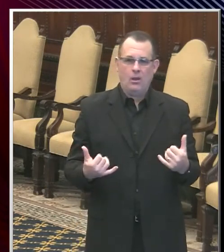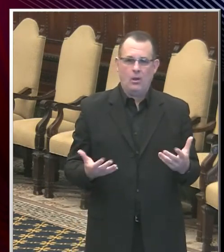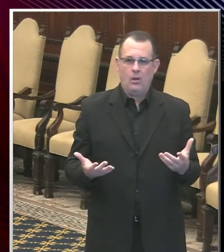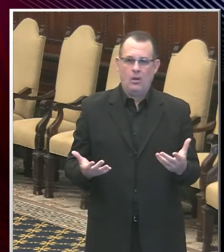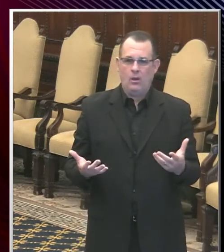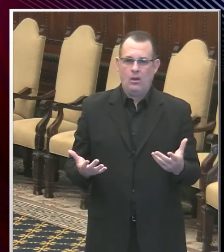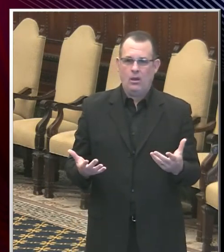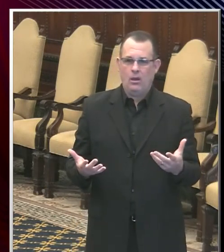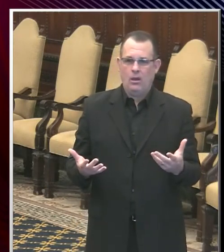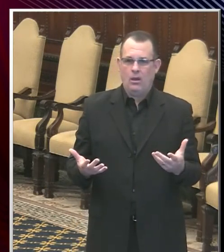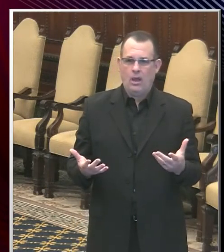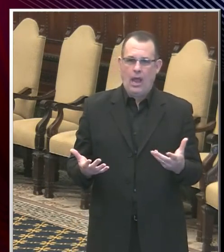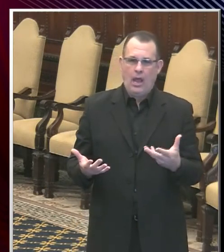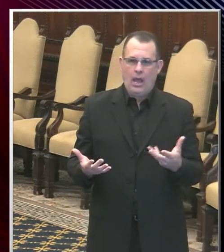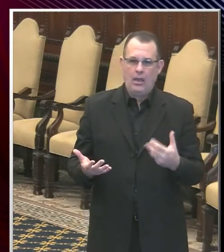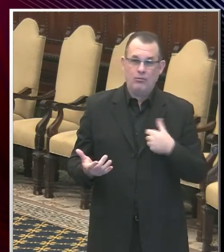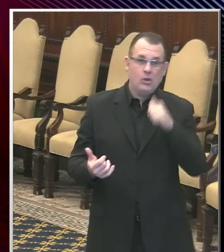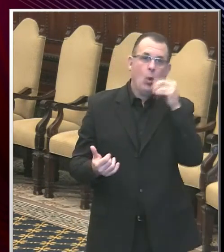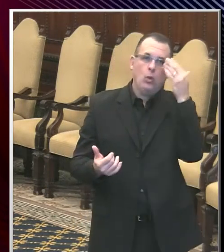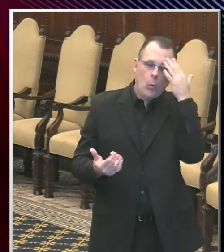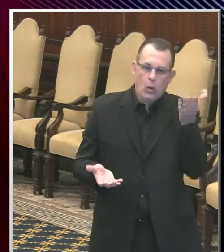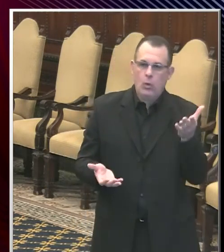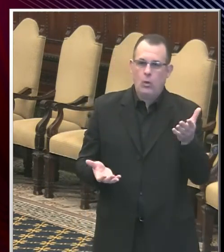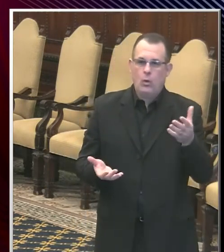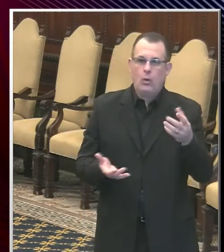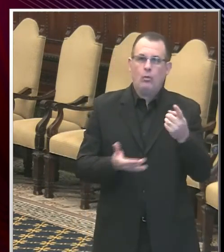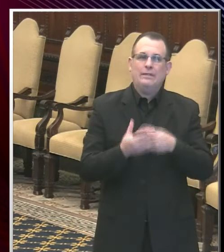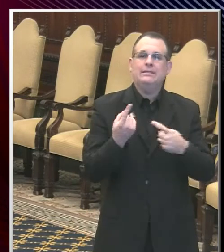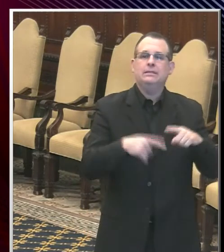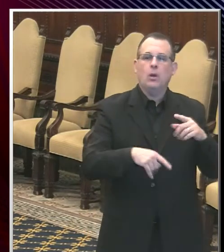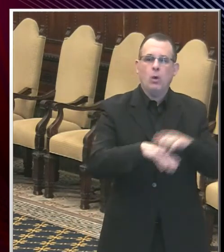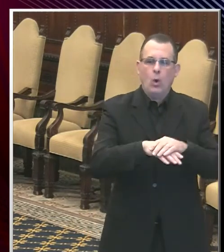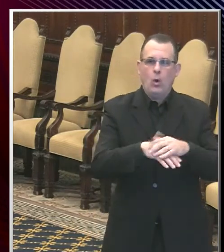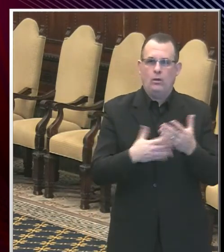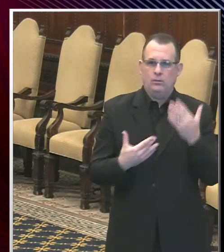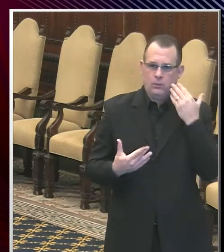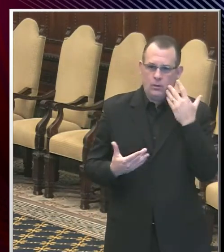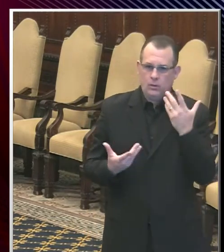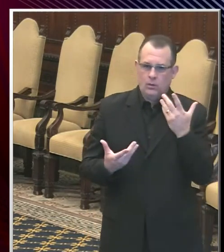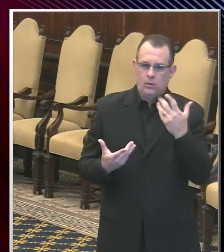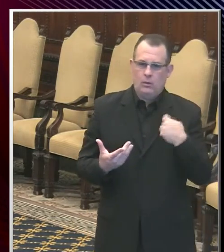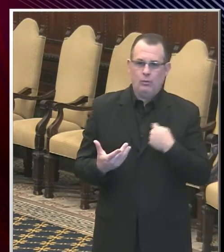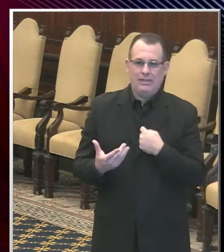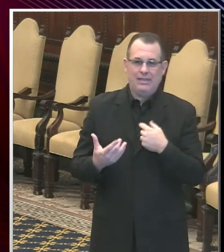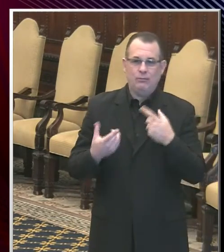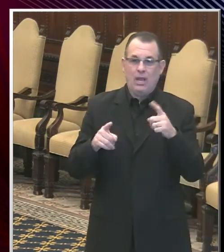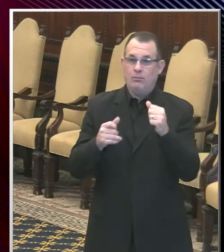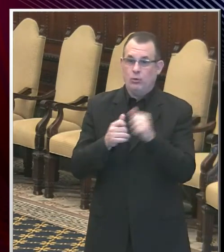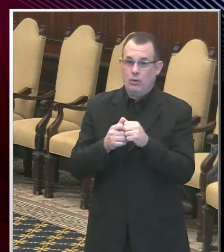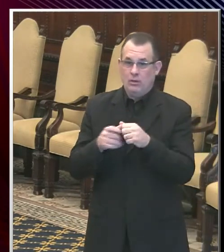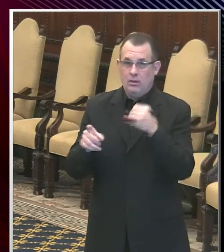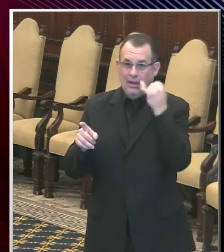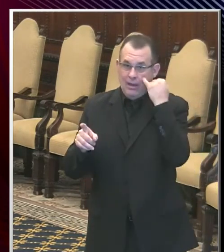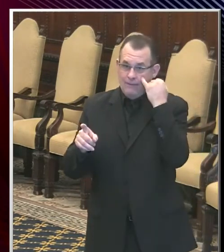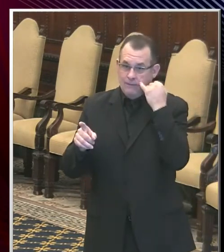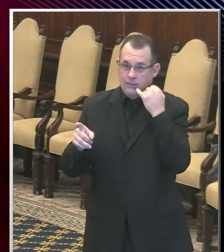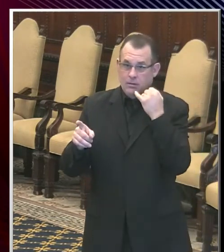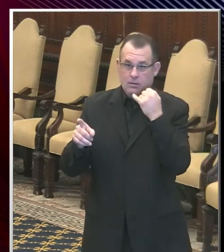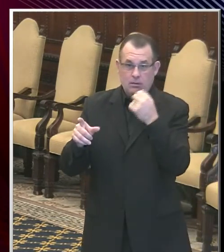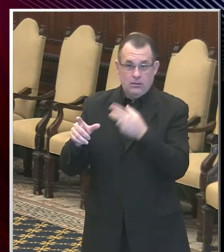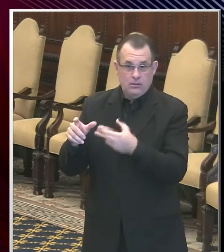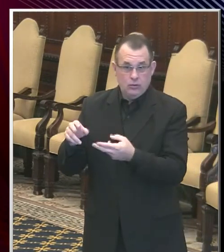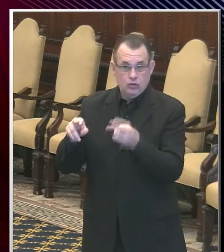financially, and we won't know what comes off the back end based on what happens with whether there's a surge, whether we can